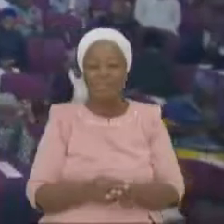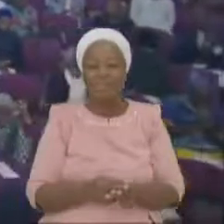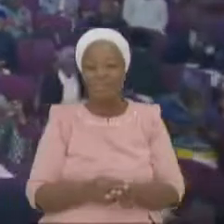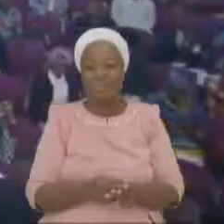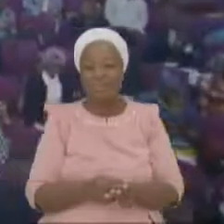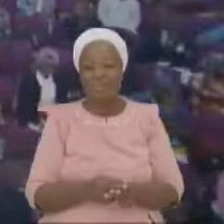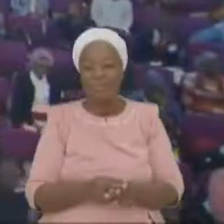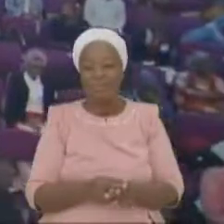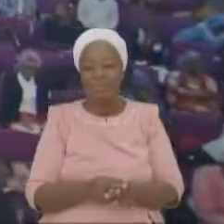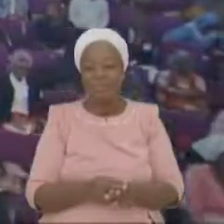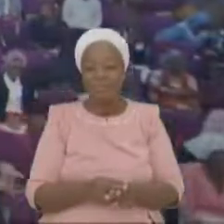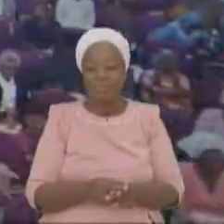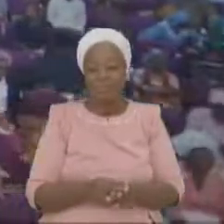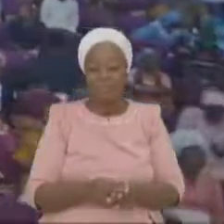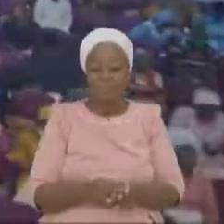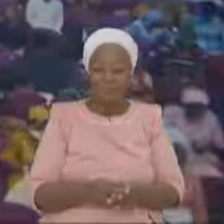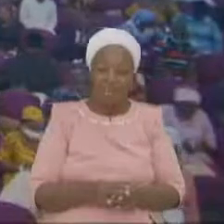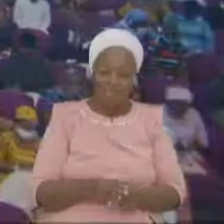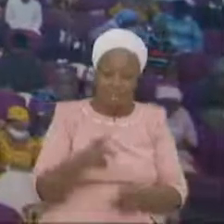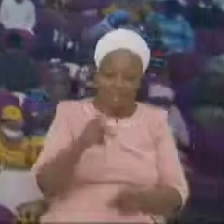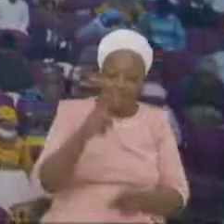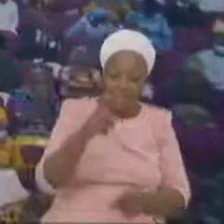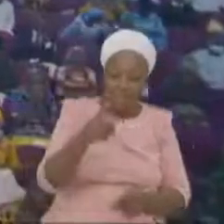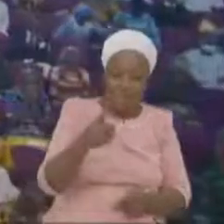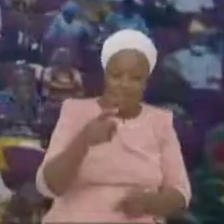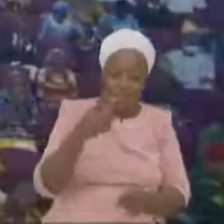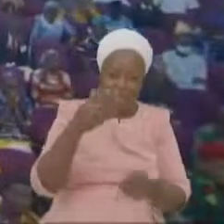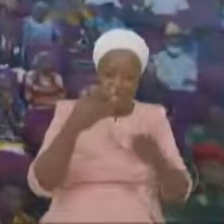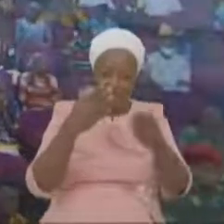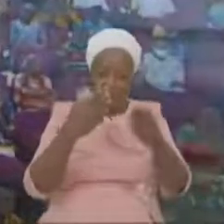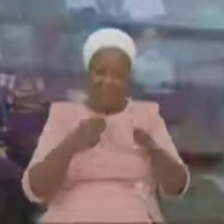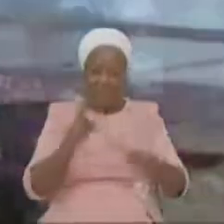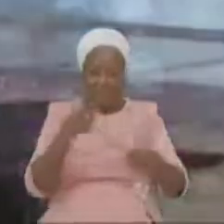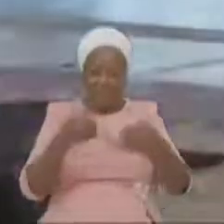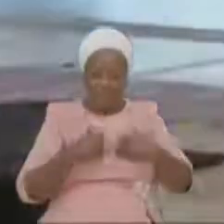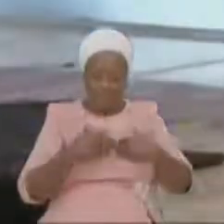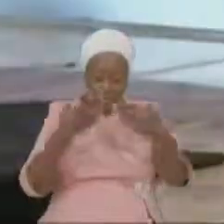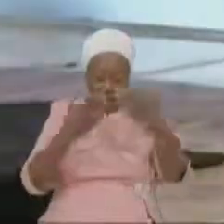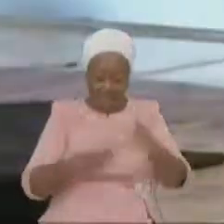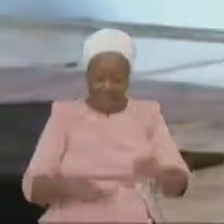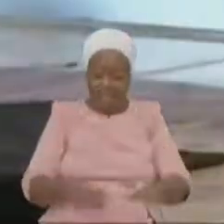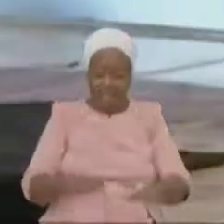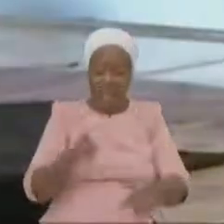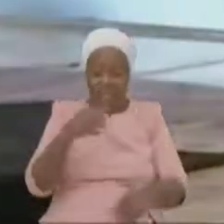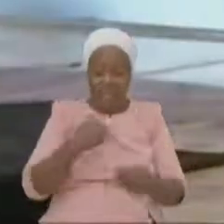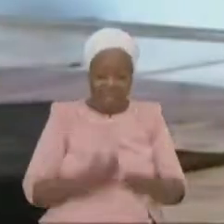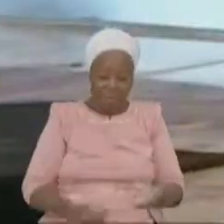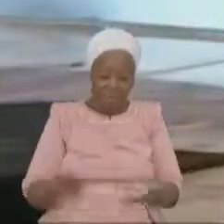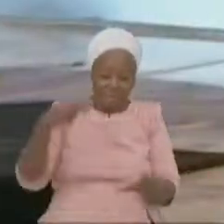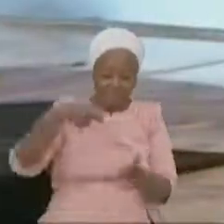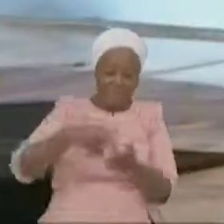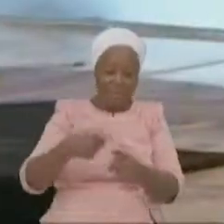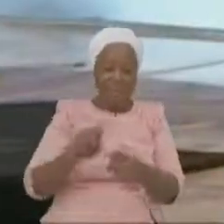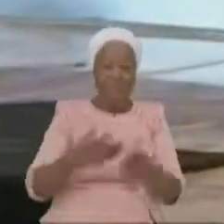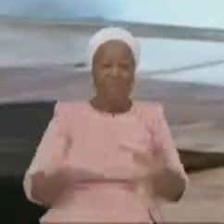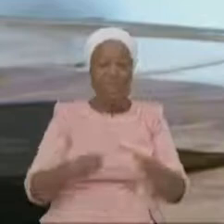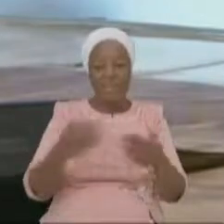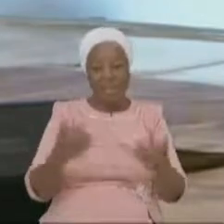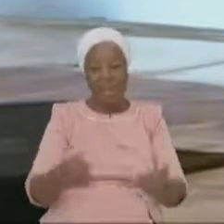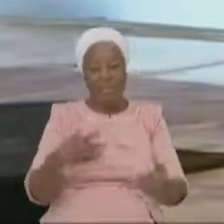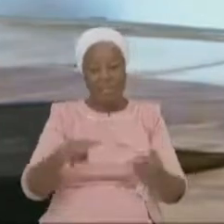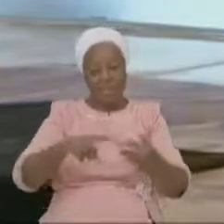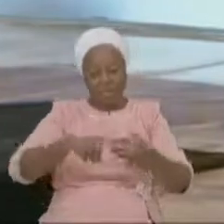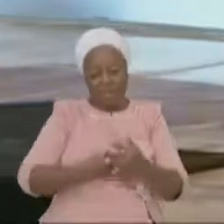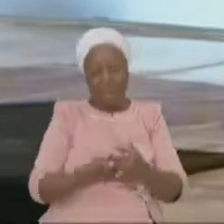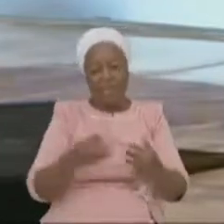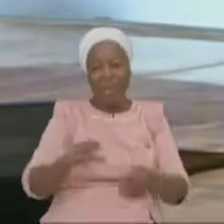name. You died. You have risen from the dead. Now, the beginning of